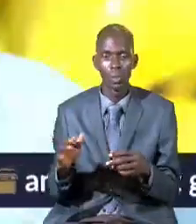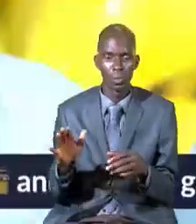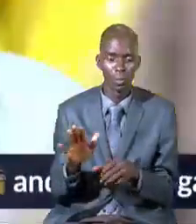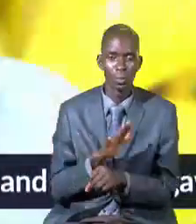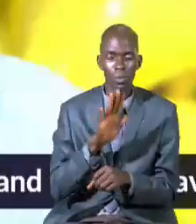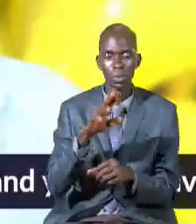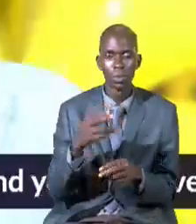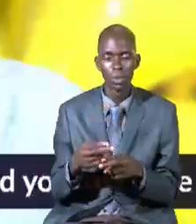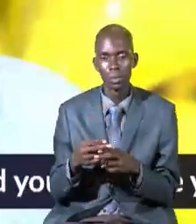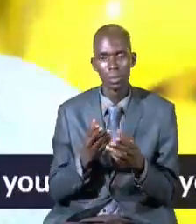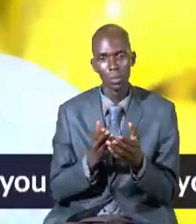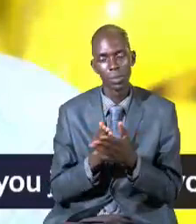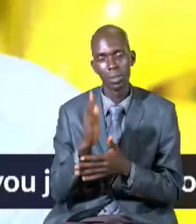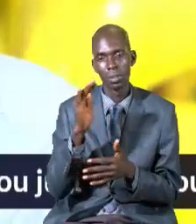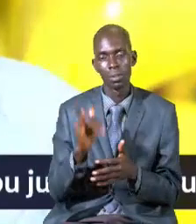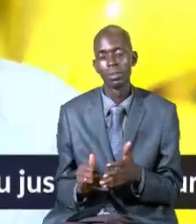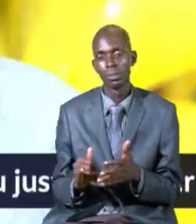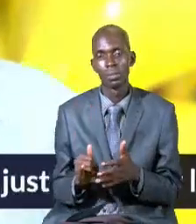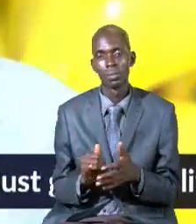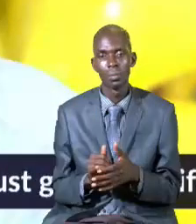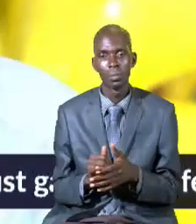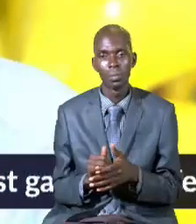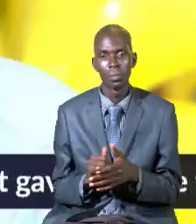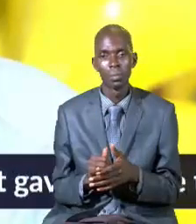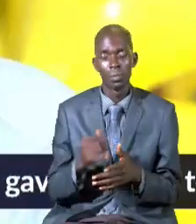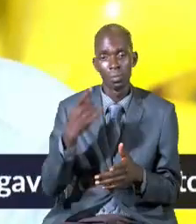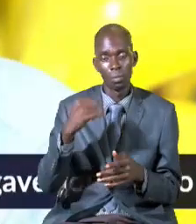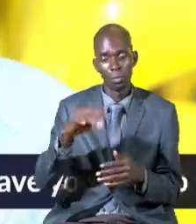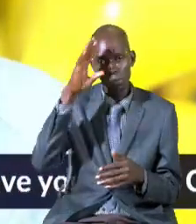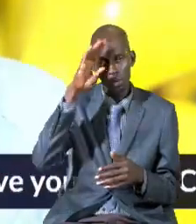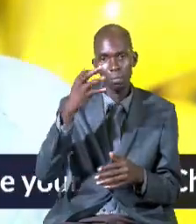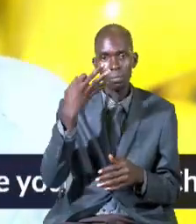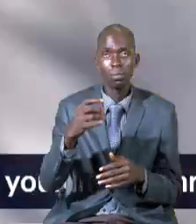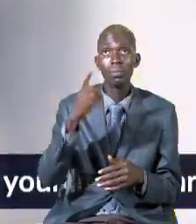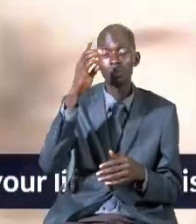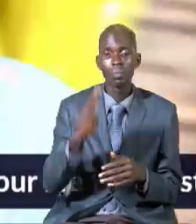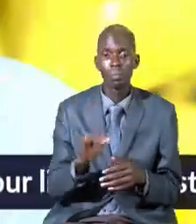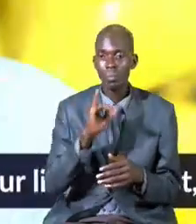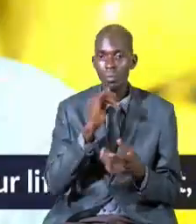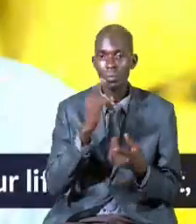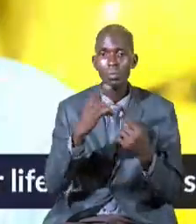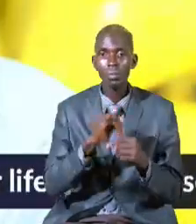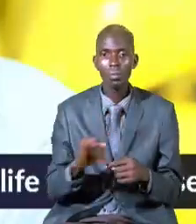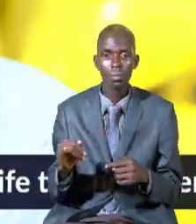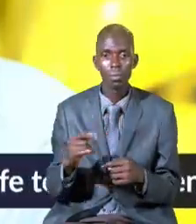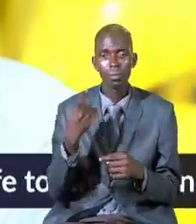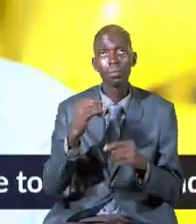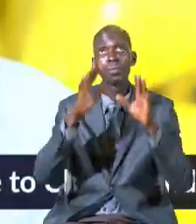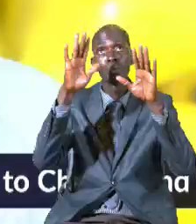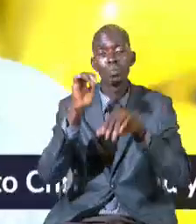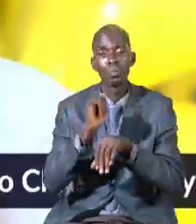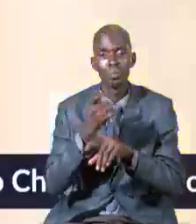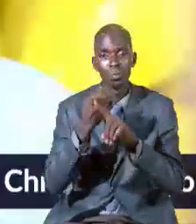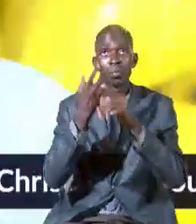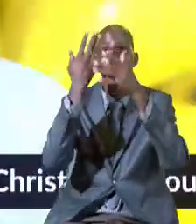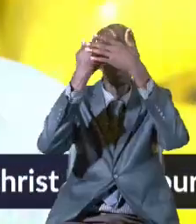also timely. The man of God is coming. The miracle from heaven is